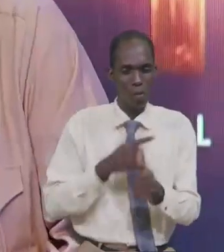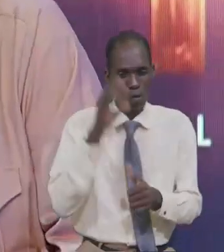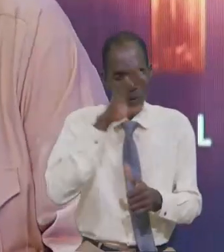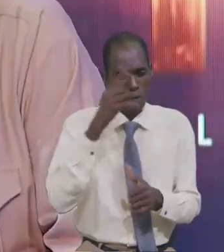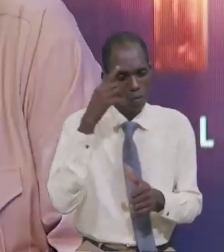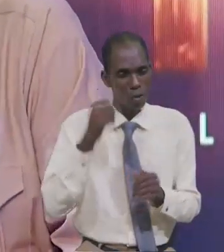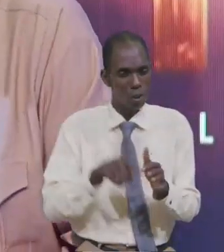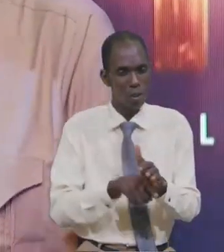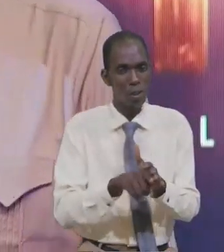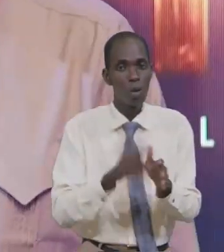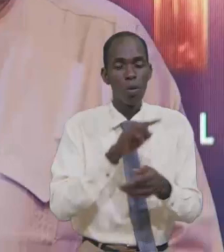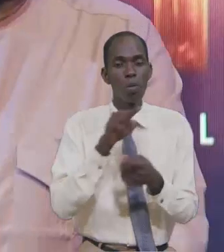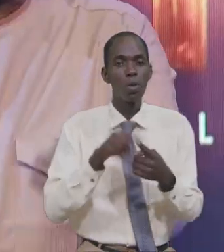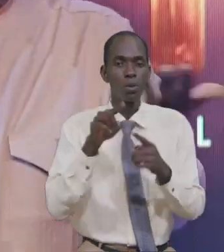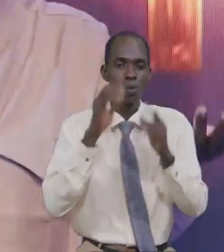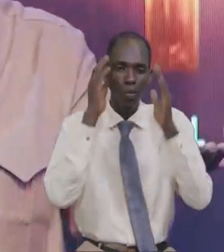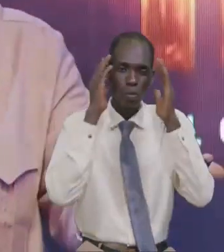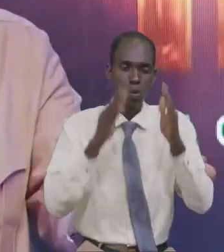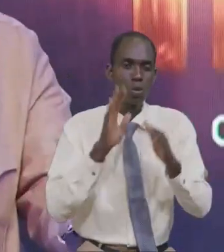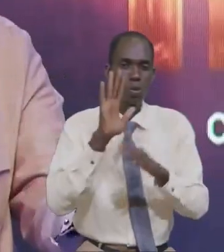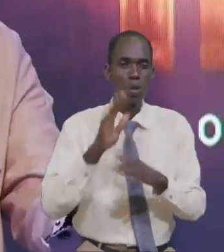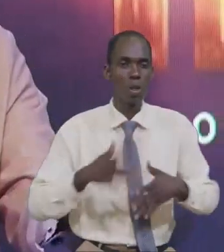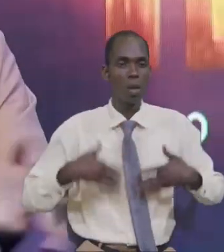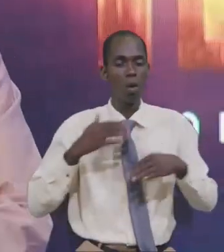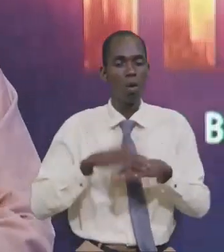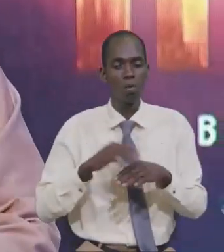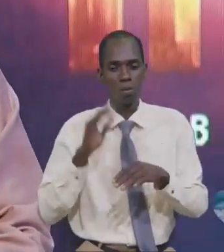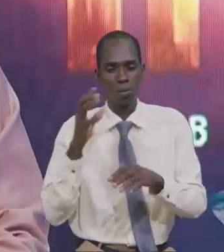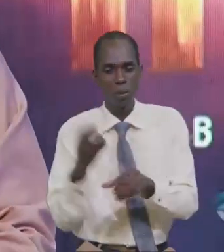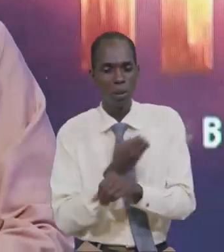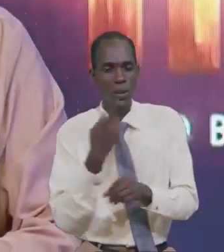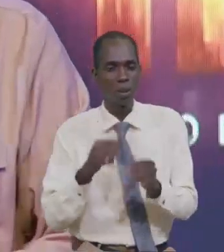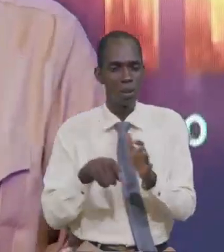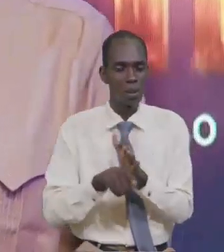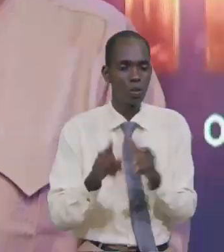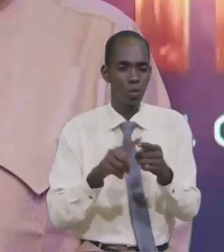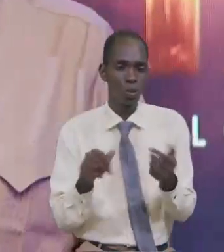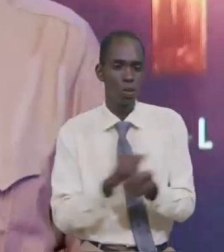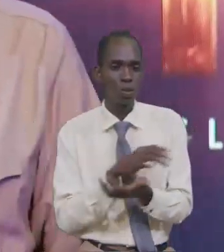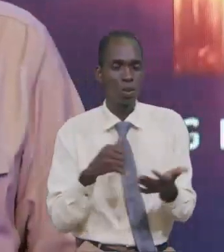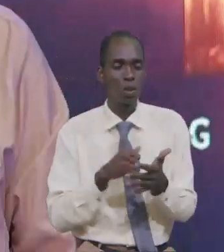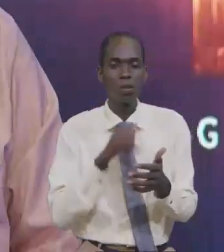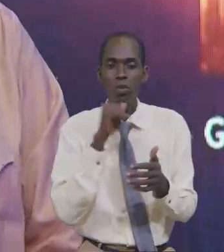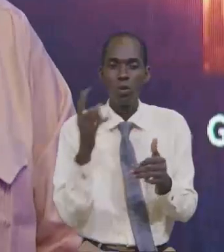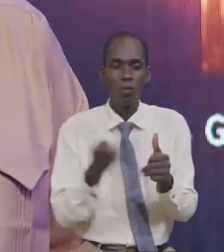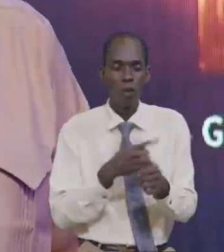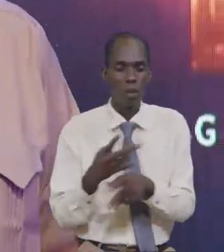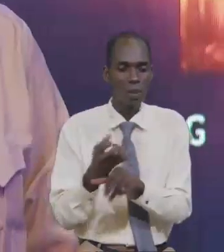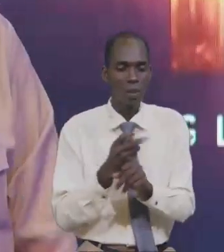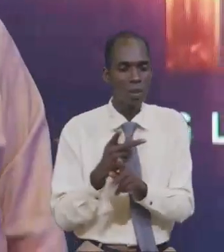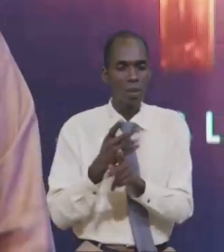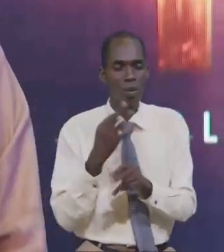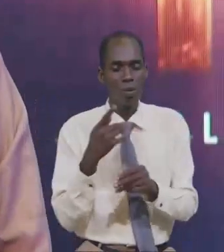poison that is rising in your body, that's how to die prematurely. But if life has beaten